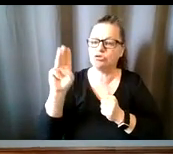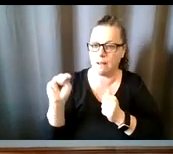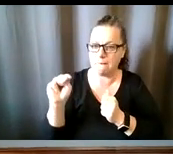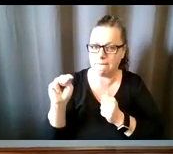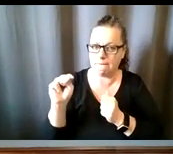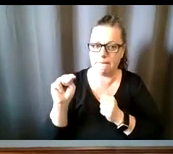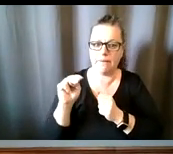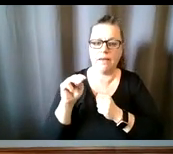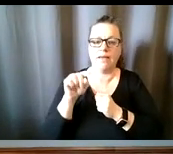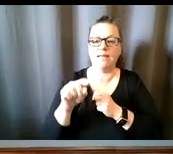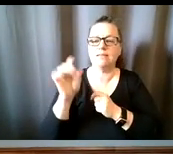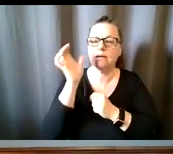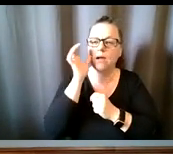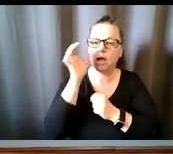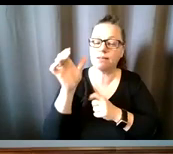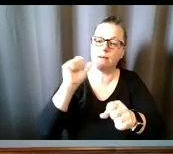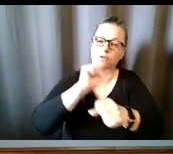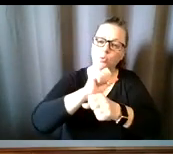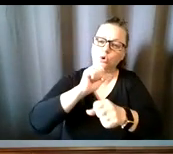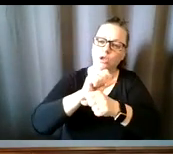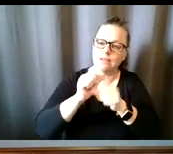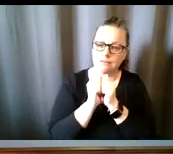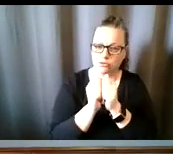use it. It's this concept of working together.